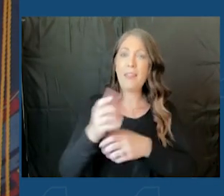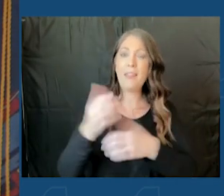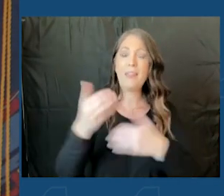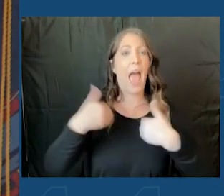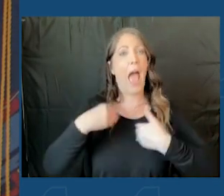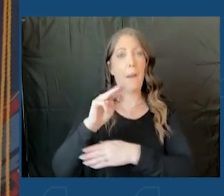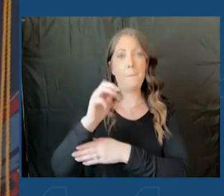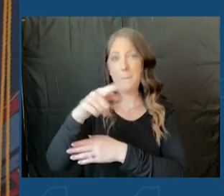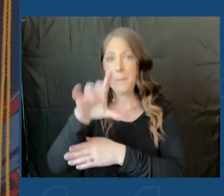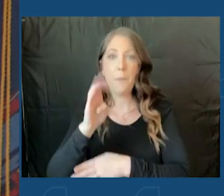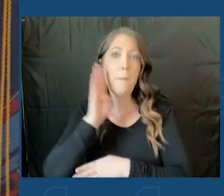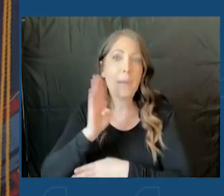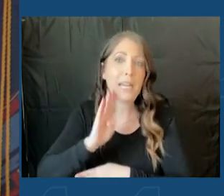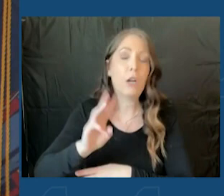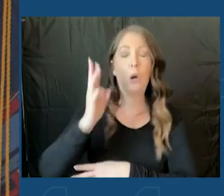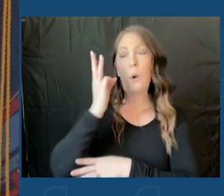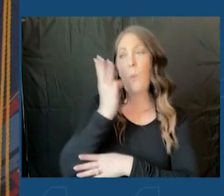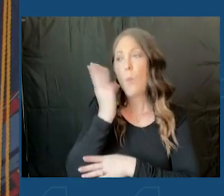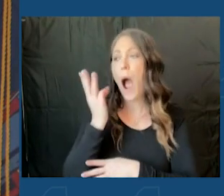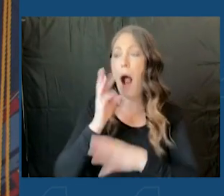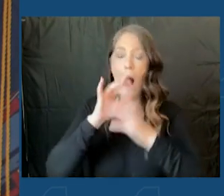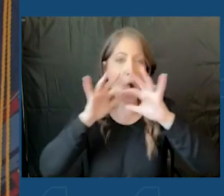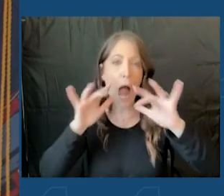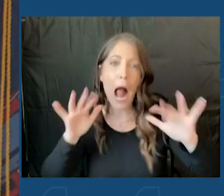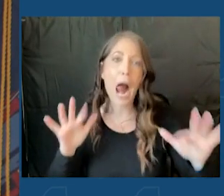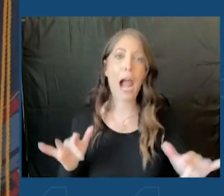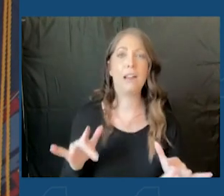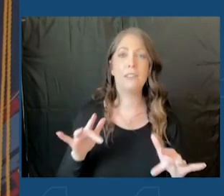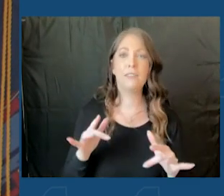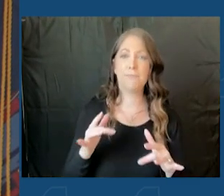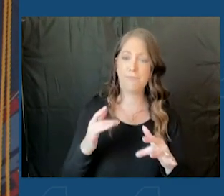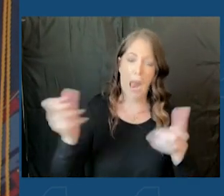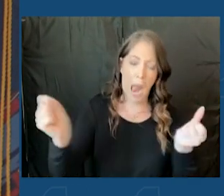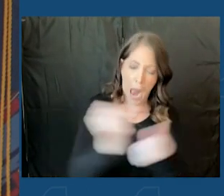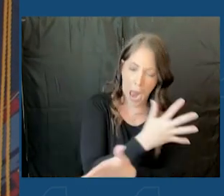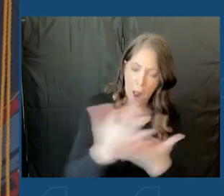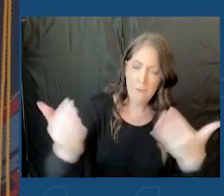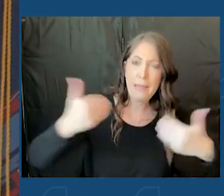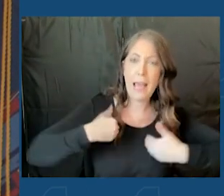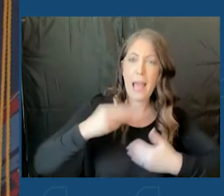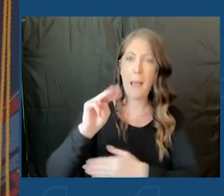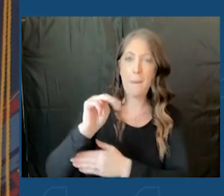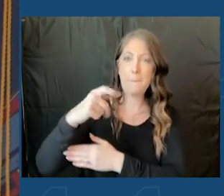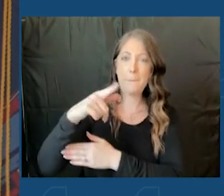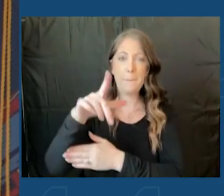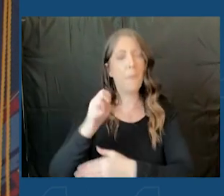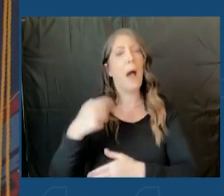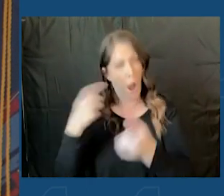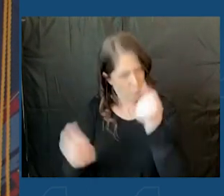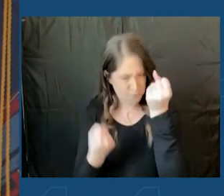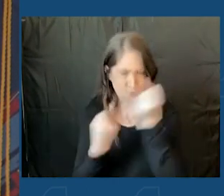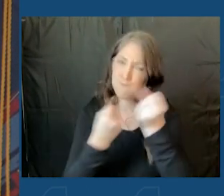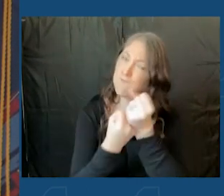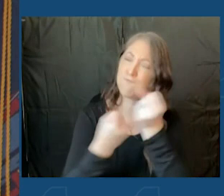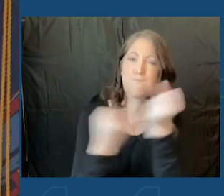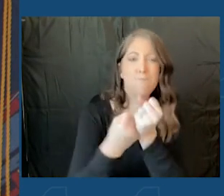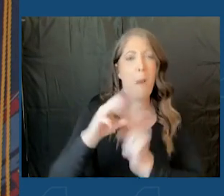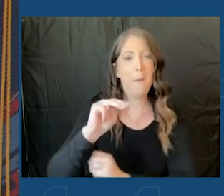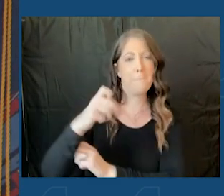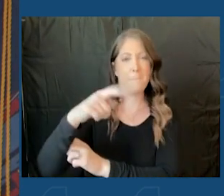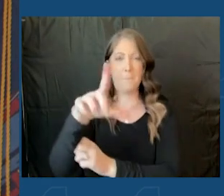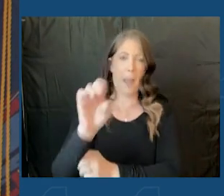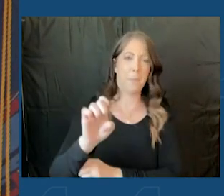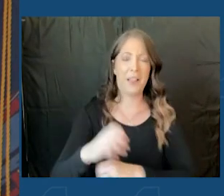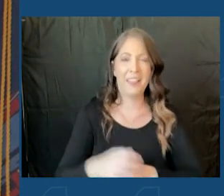maple wine. They have cotton. There's not a single food that we don't have maple syrup in upstate. And I'm going to keep supporting my maple syrup industry, my maple